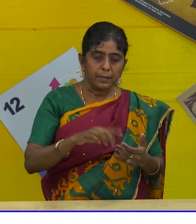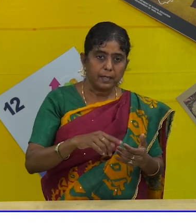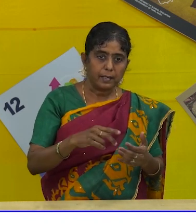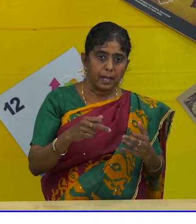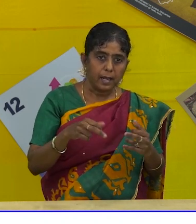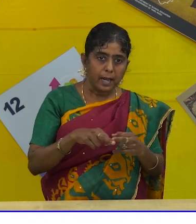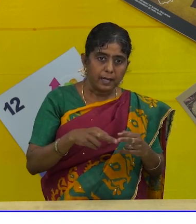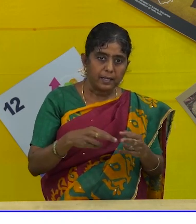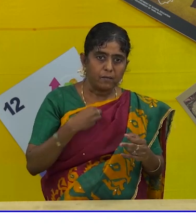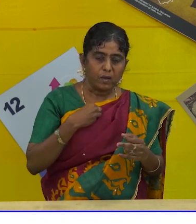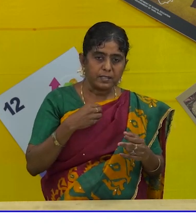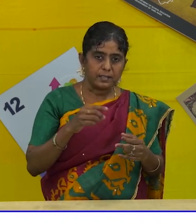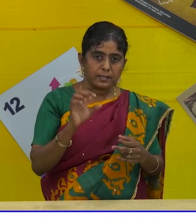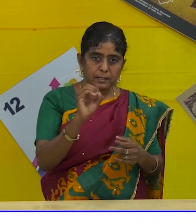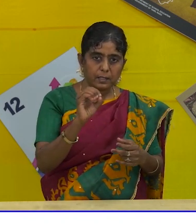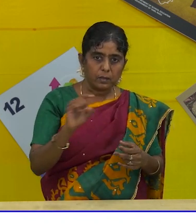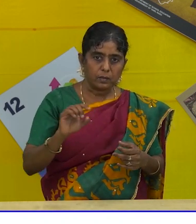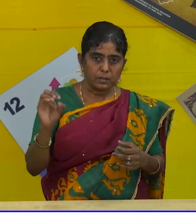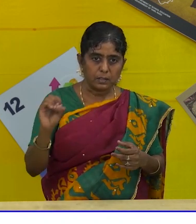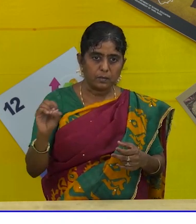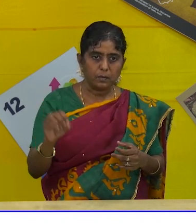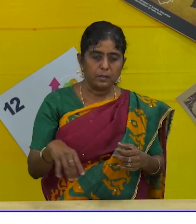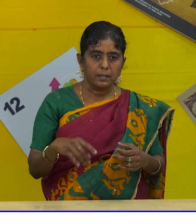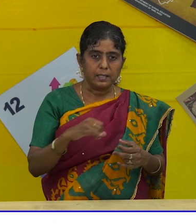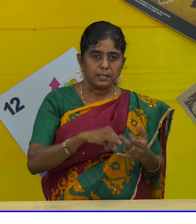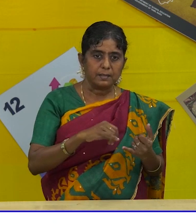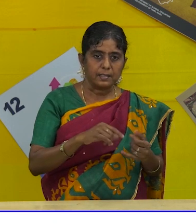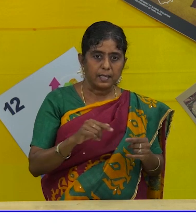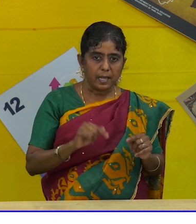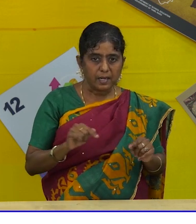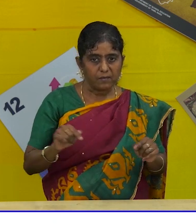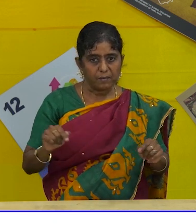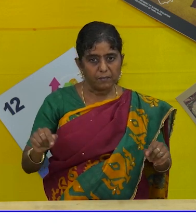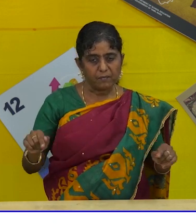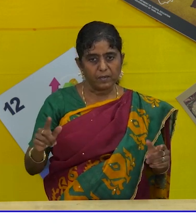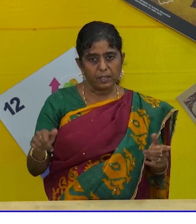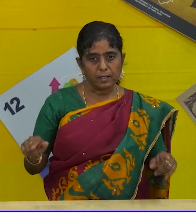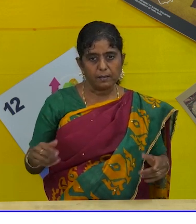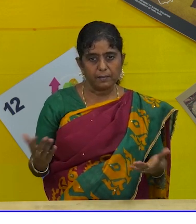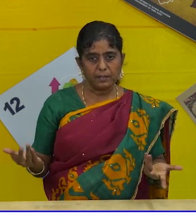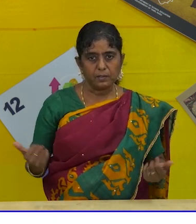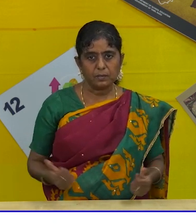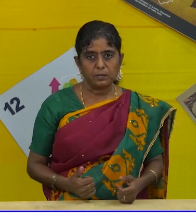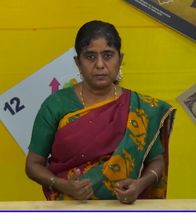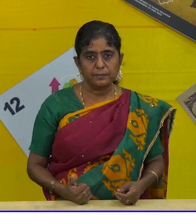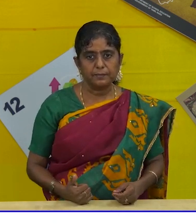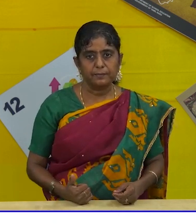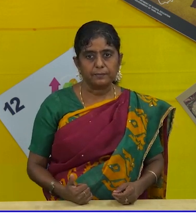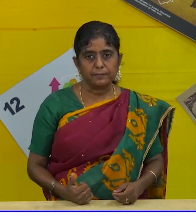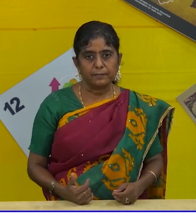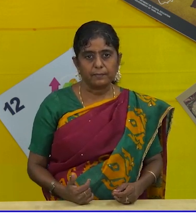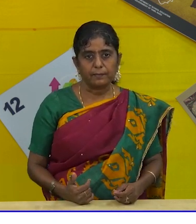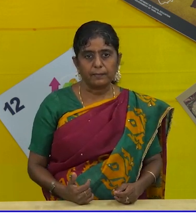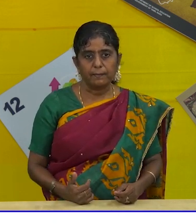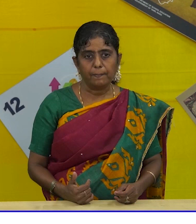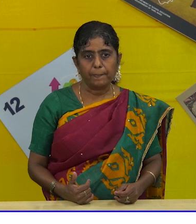you obtain an identity such as 0 equal to 0, then you can say the system has infinitely many number of